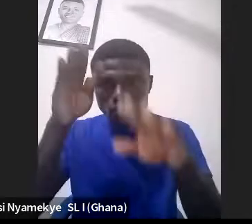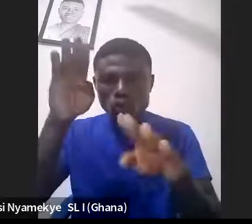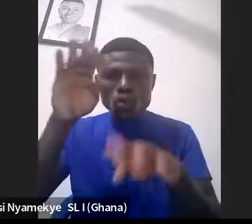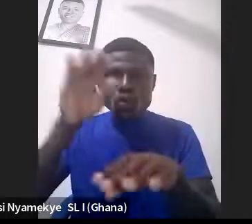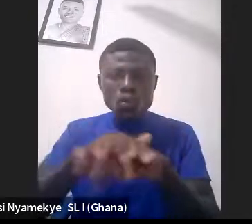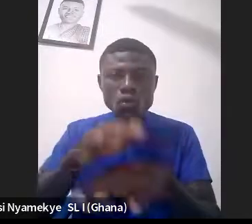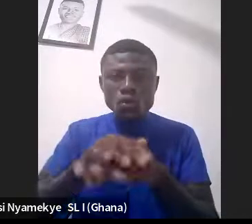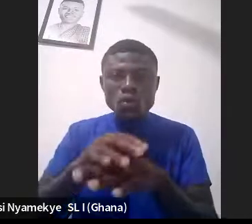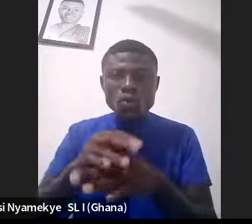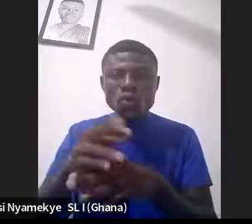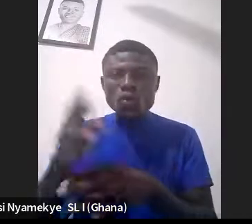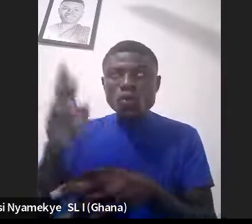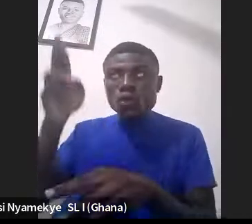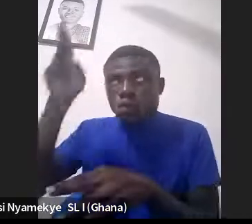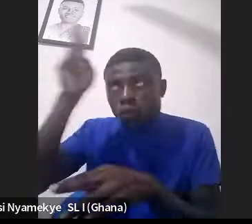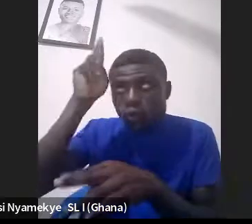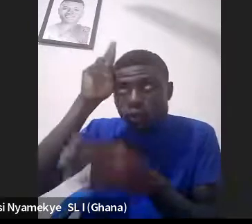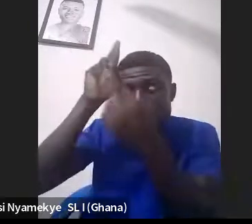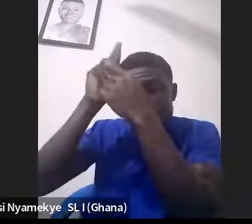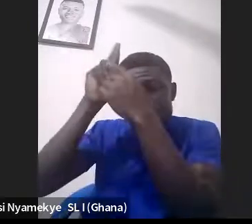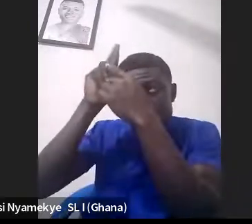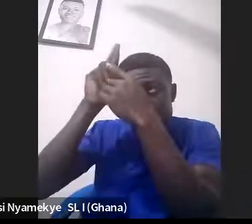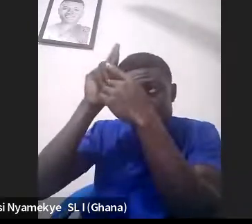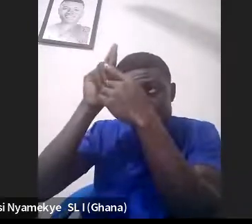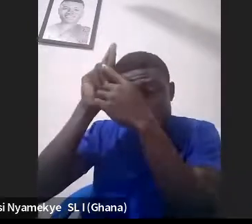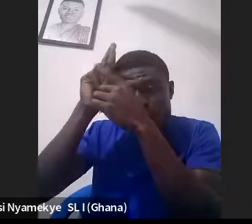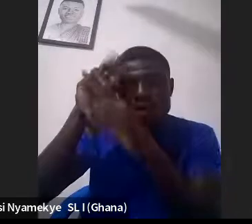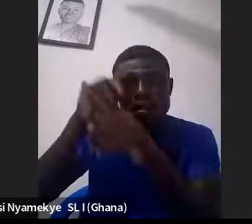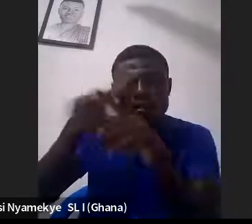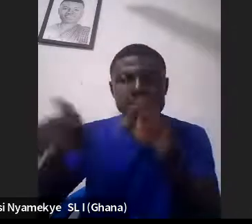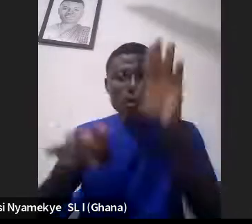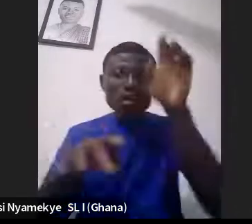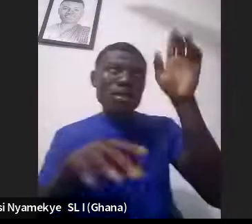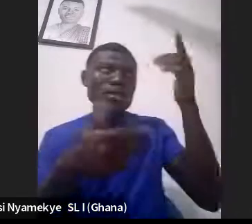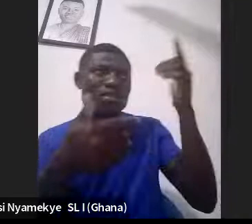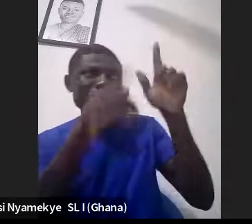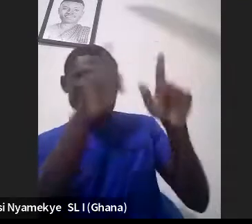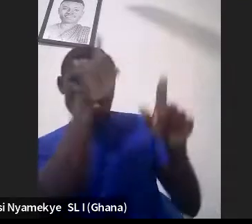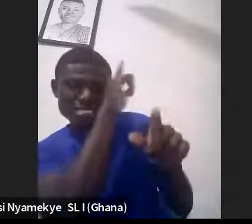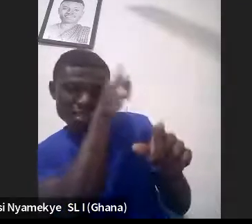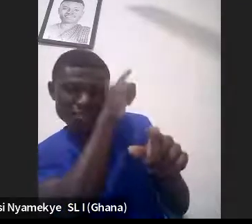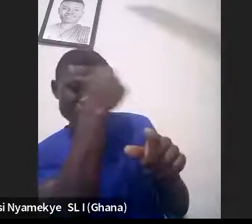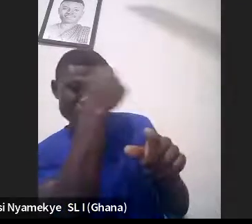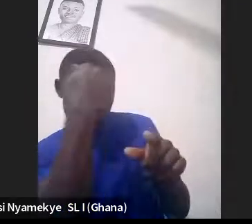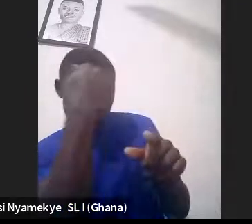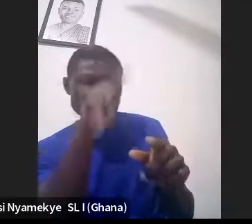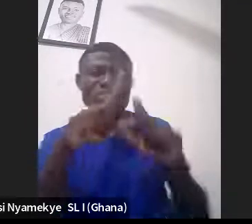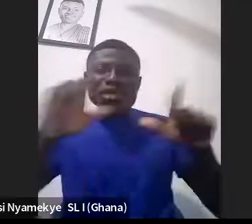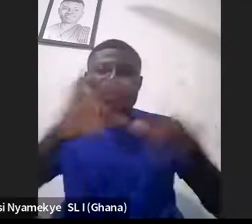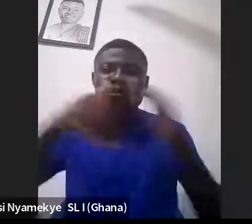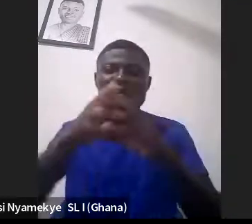right side of their brain. The left side is more for language and all that. So I